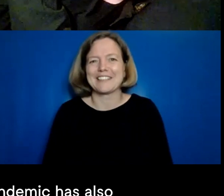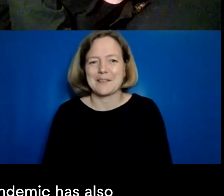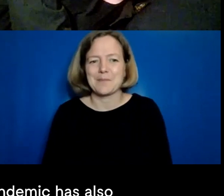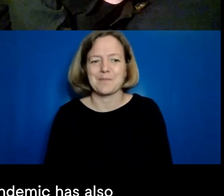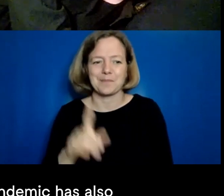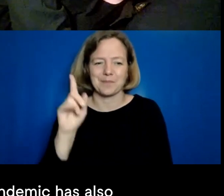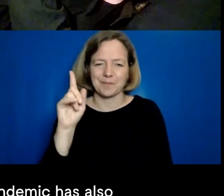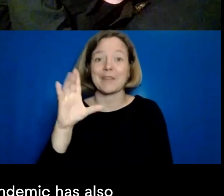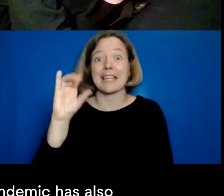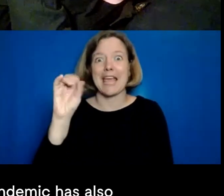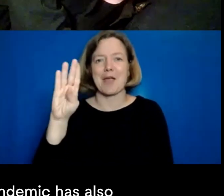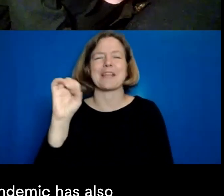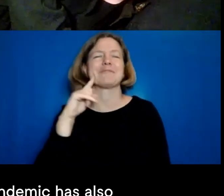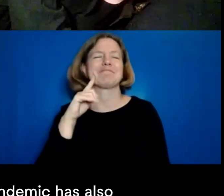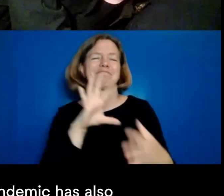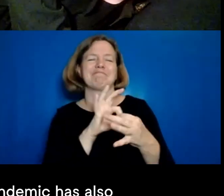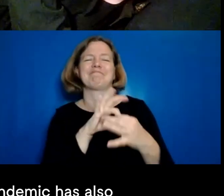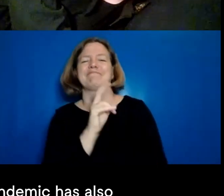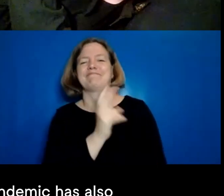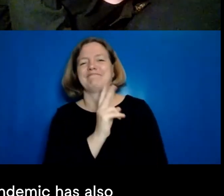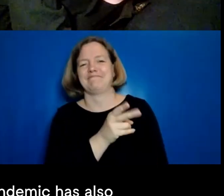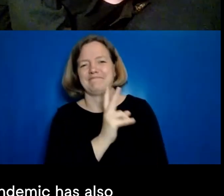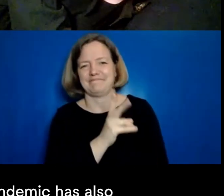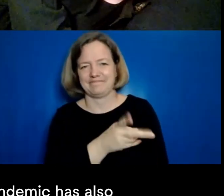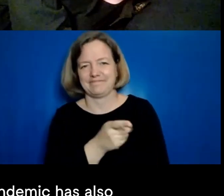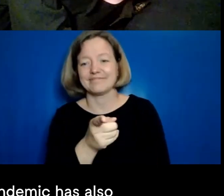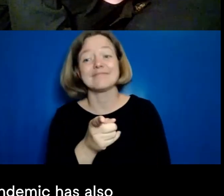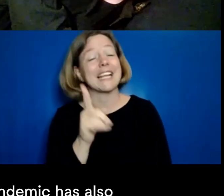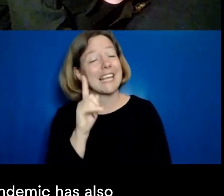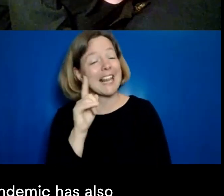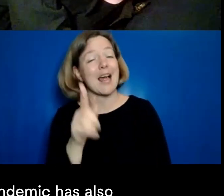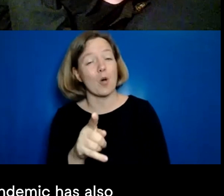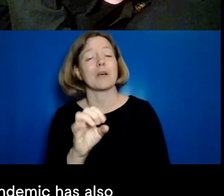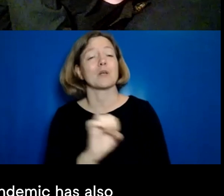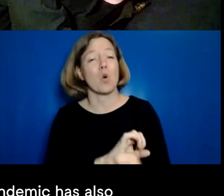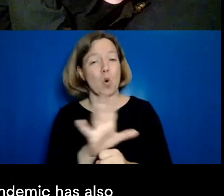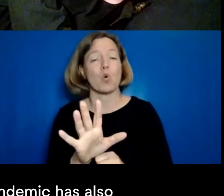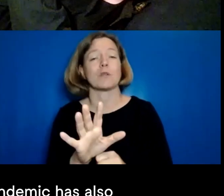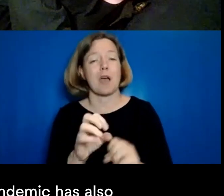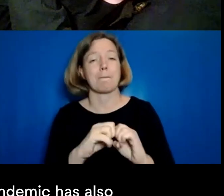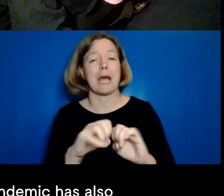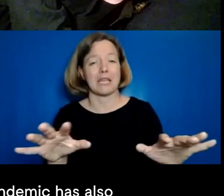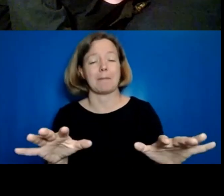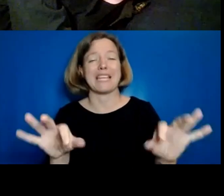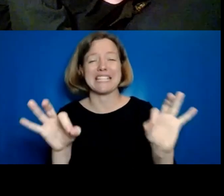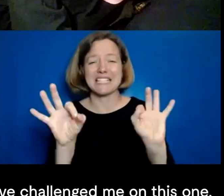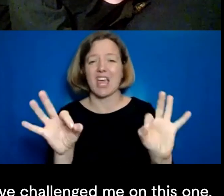Kate. I think the pandemic has also brought this just so present.